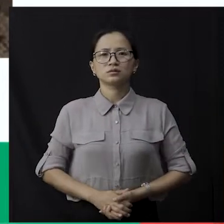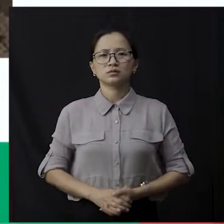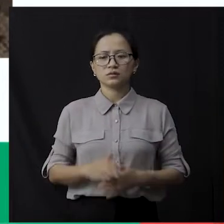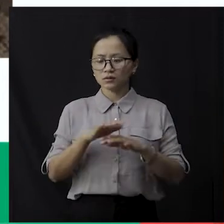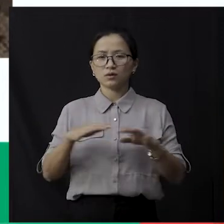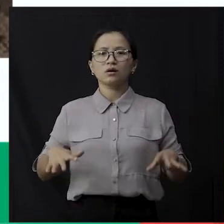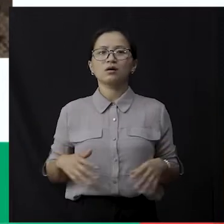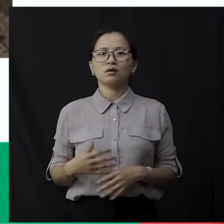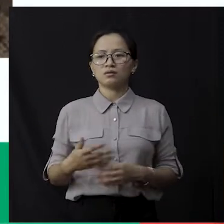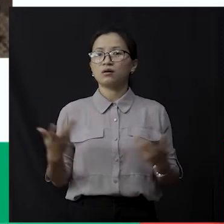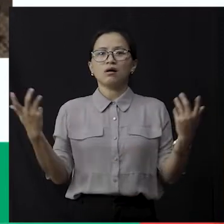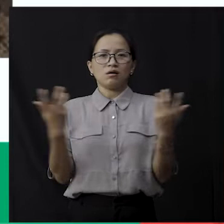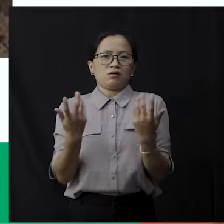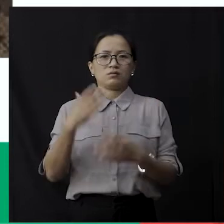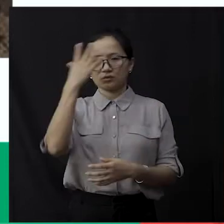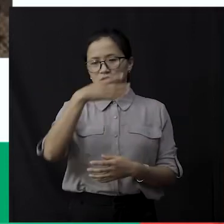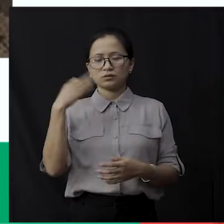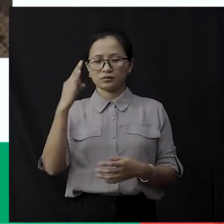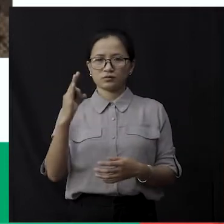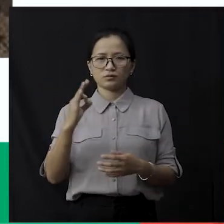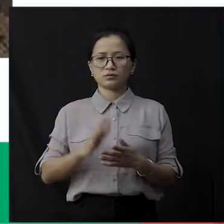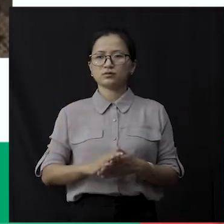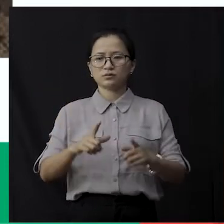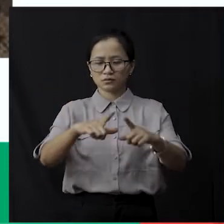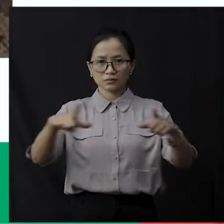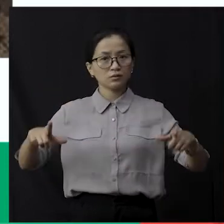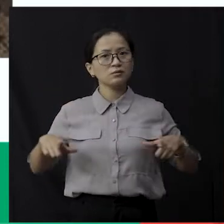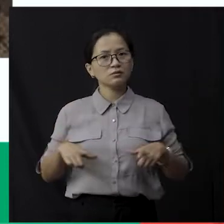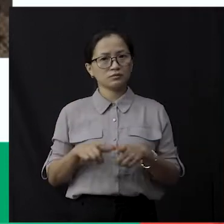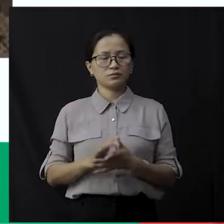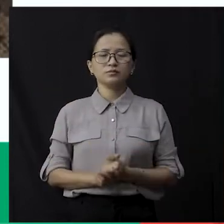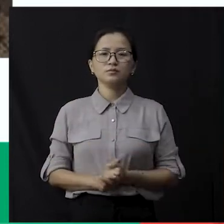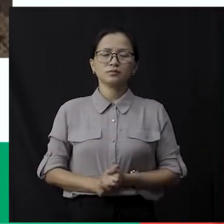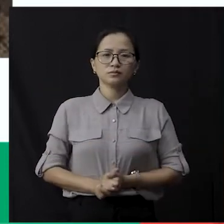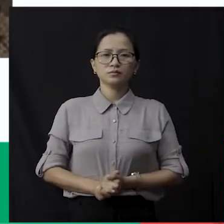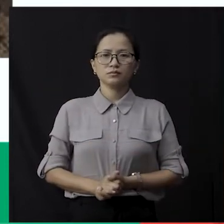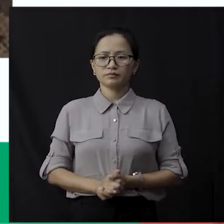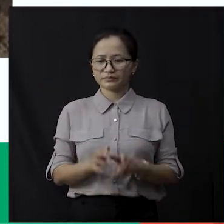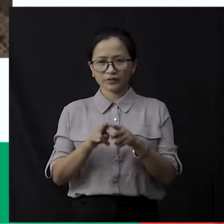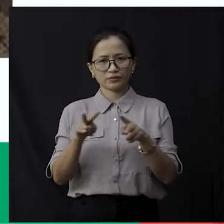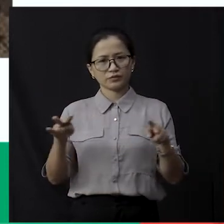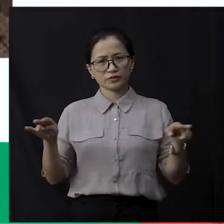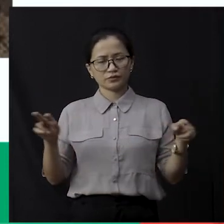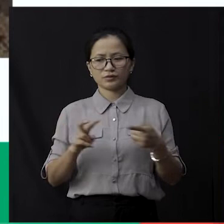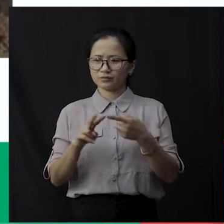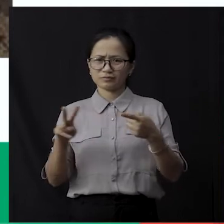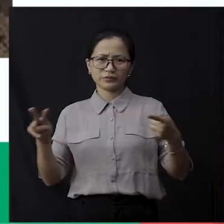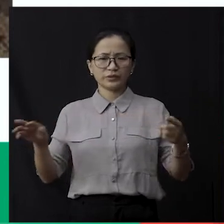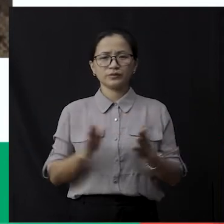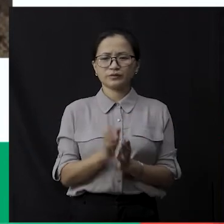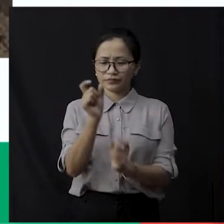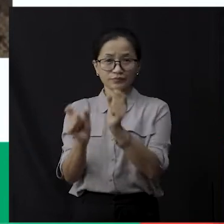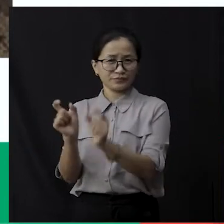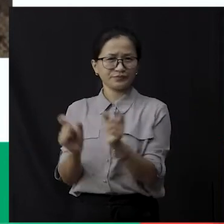students, how beautiful is our land? Right? How beautiful is our land with different types of people,